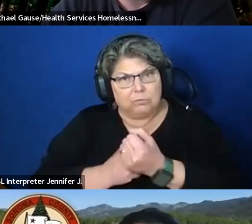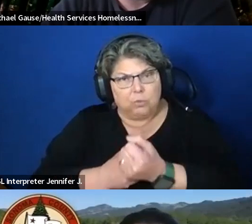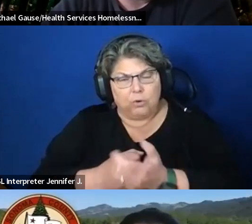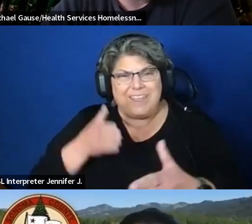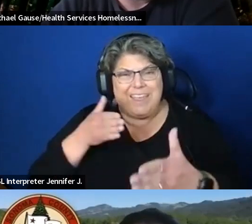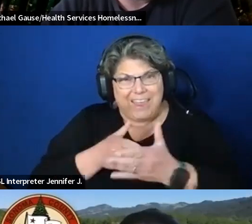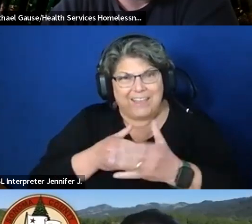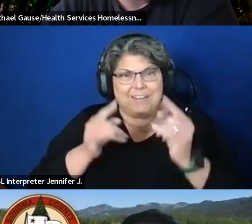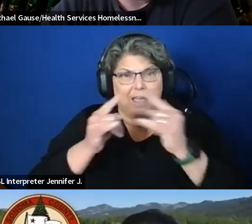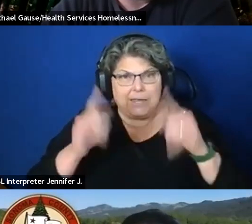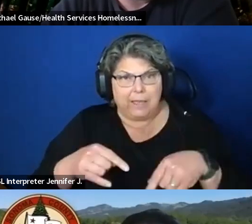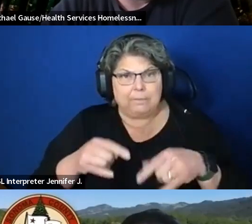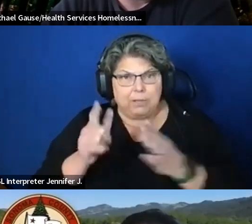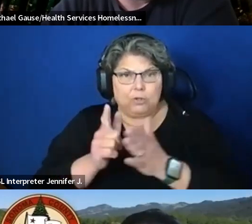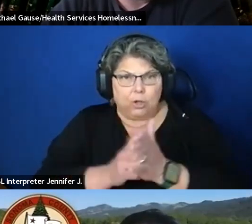board in April as well.